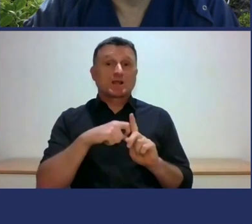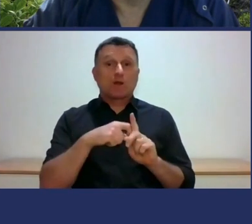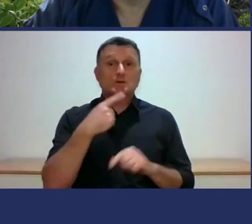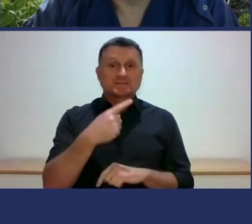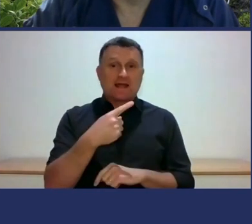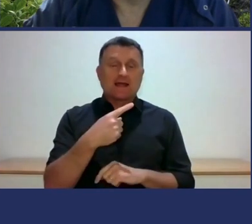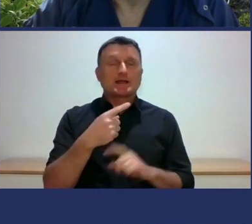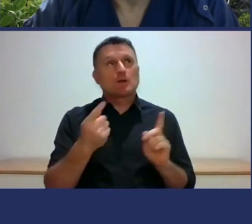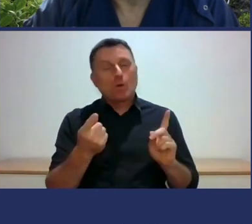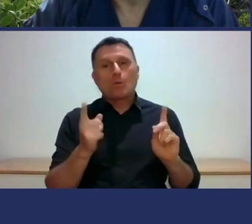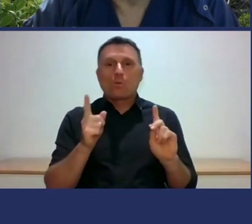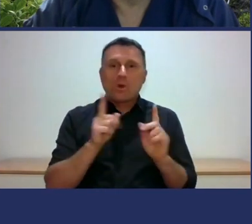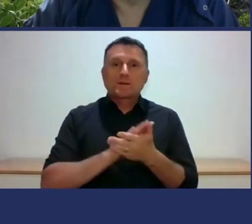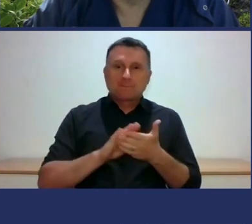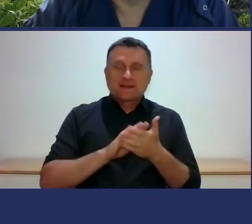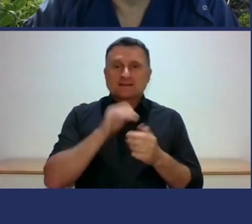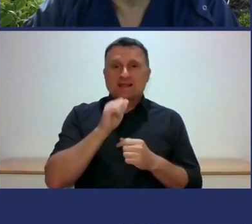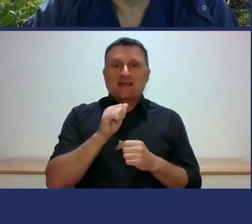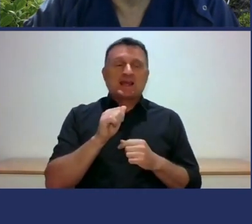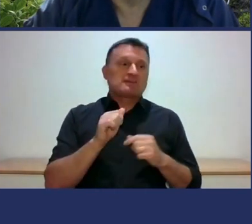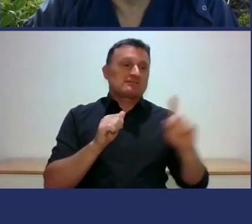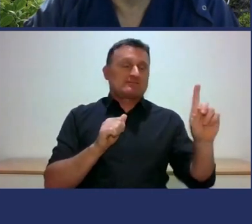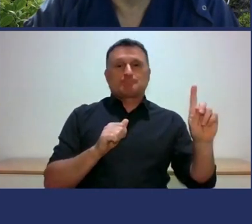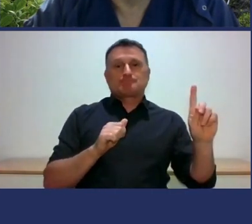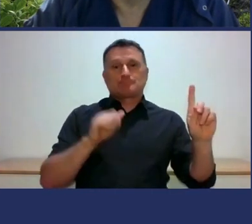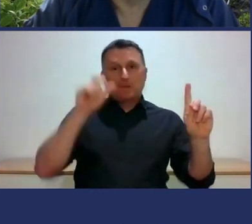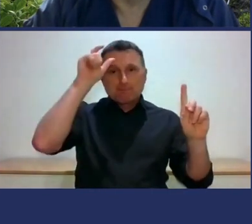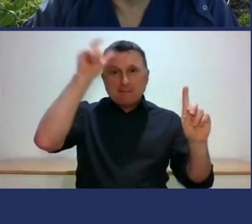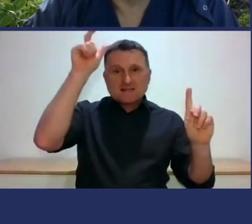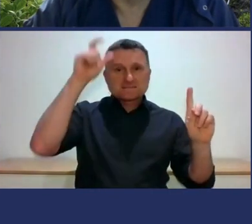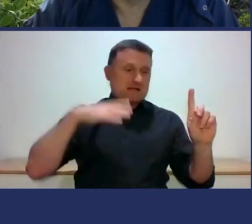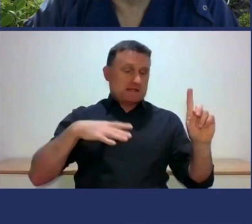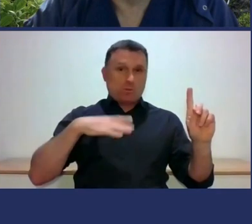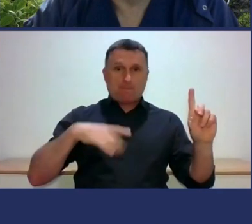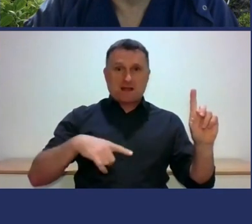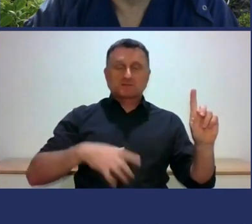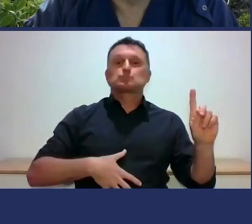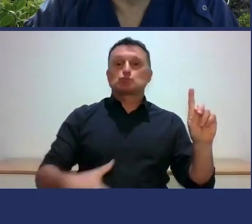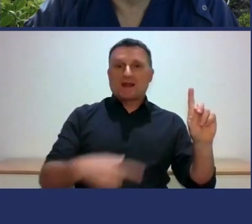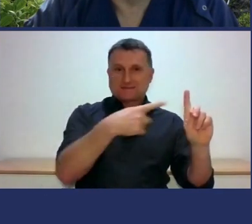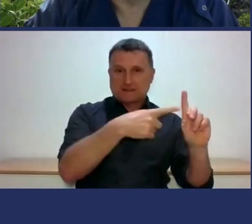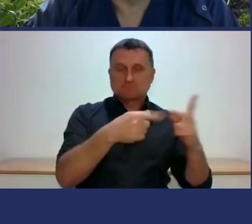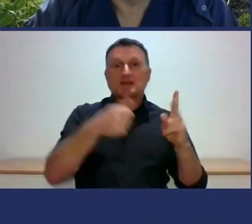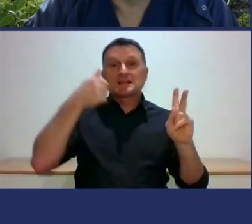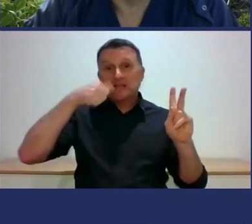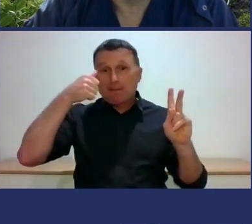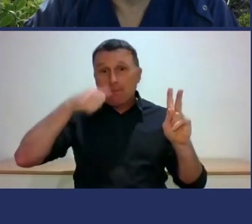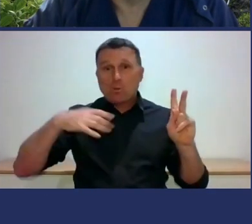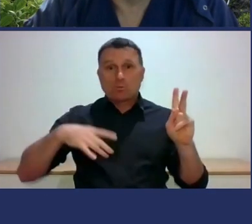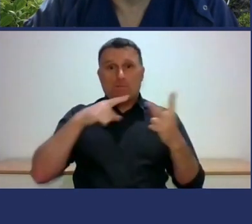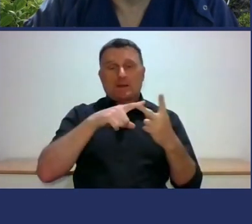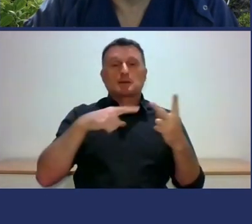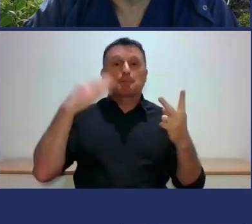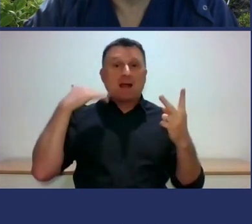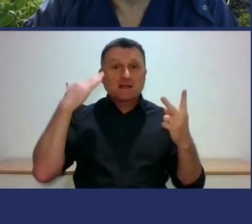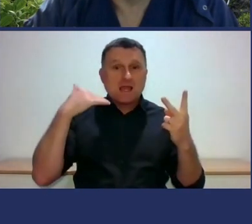up a pregnant Pakistani woman, Samoan woman, Canadian Pakeha